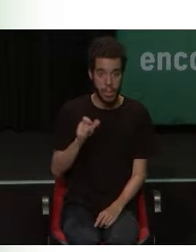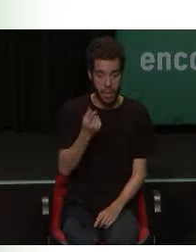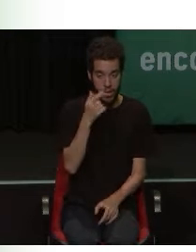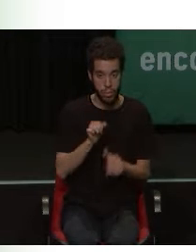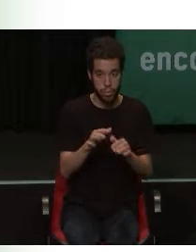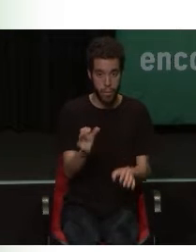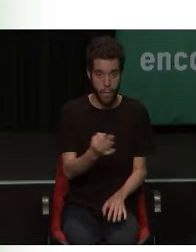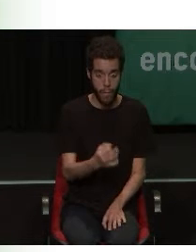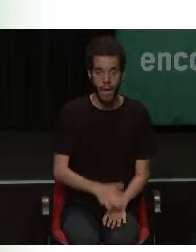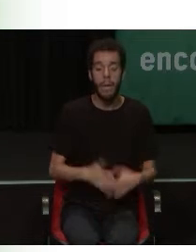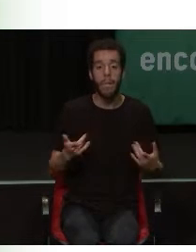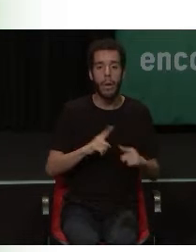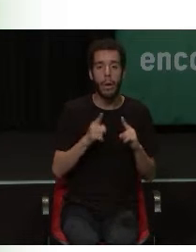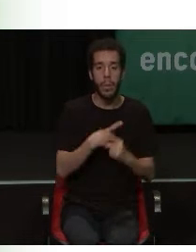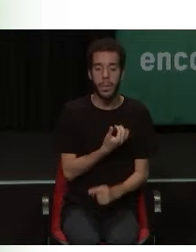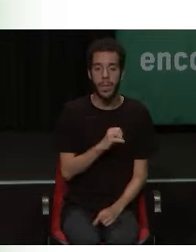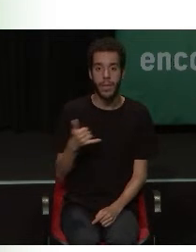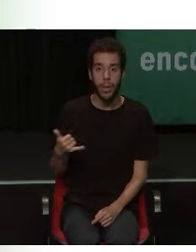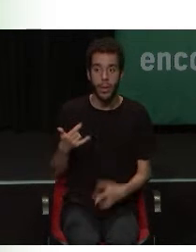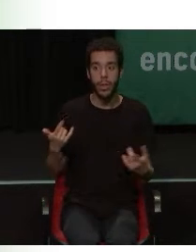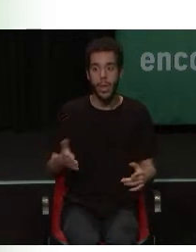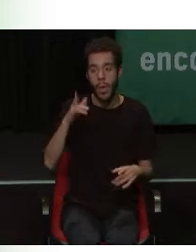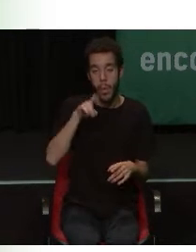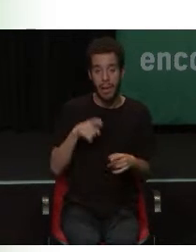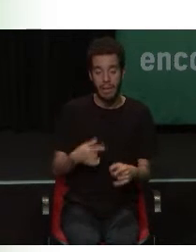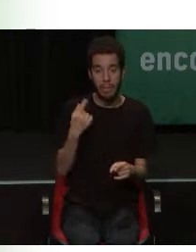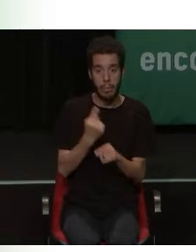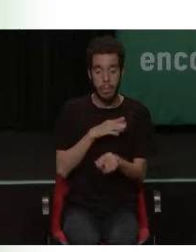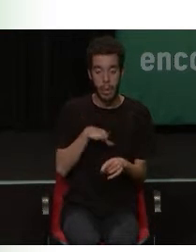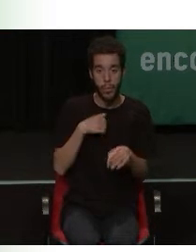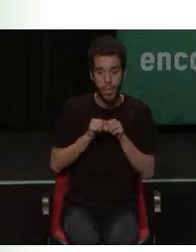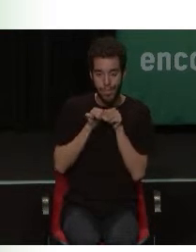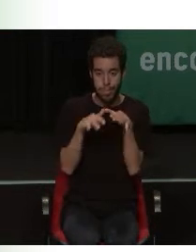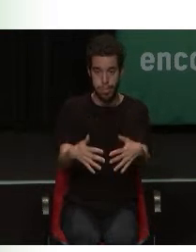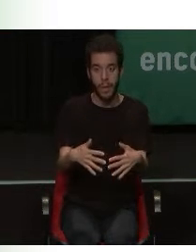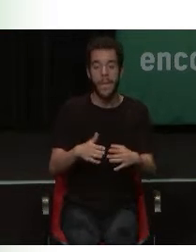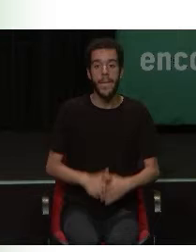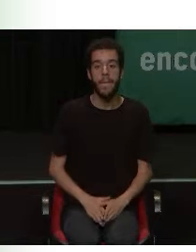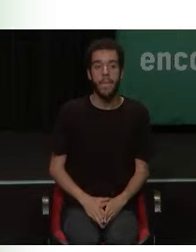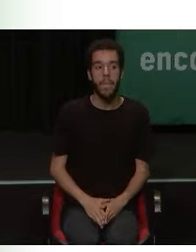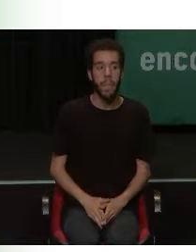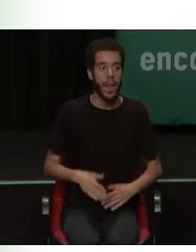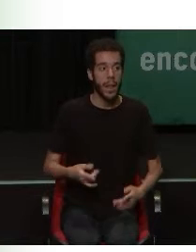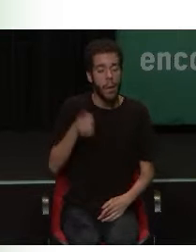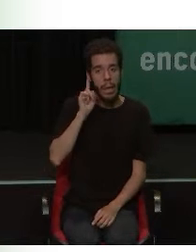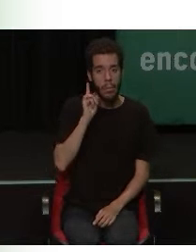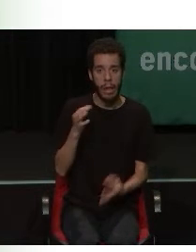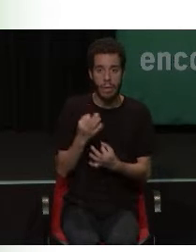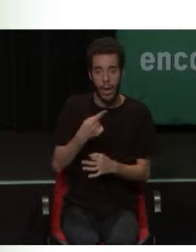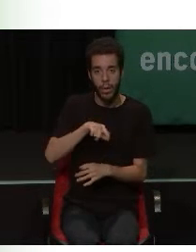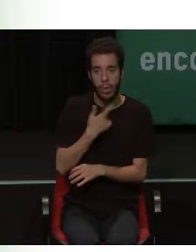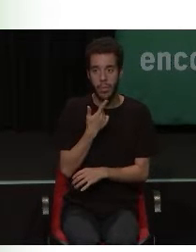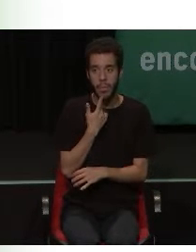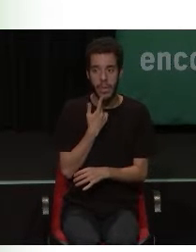2015. In 2022, this gene spreads rapidly around the world.